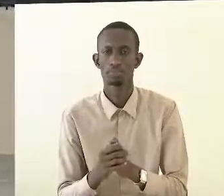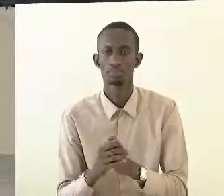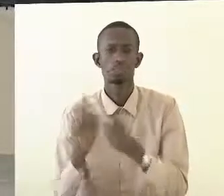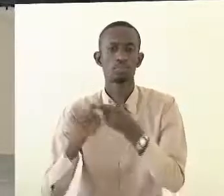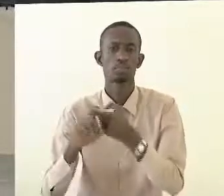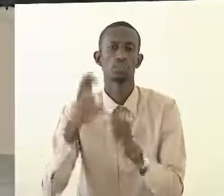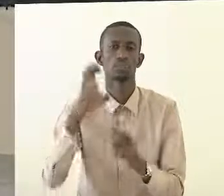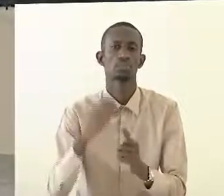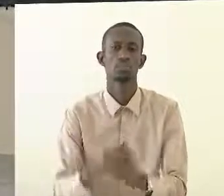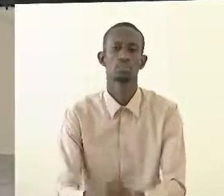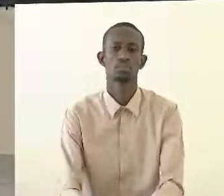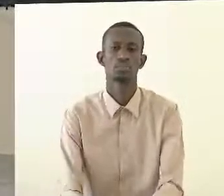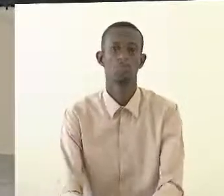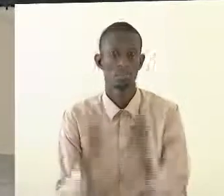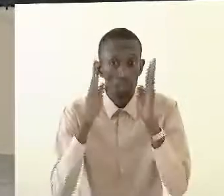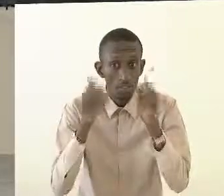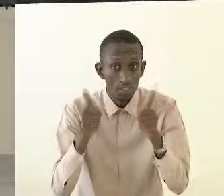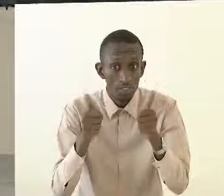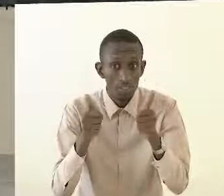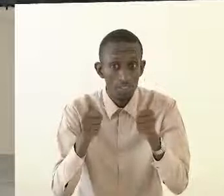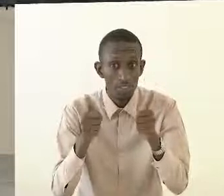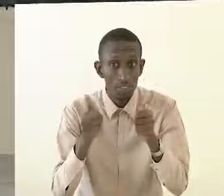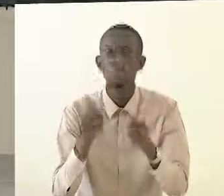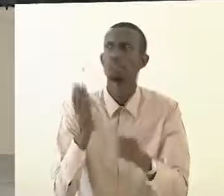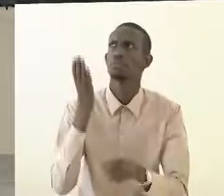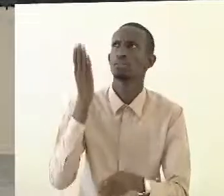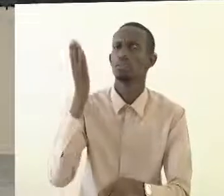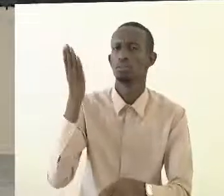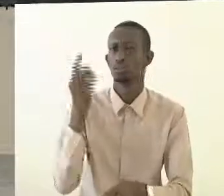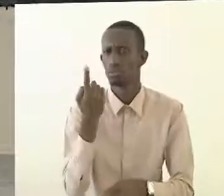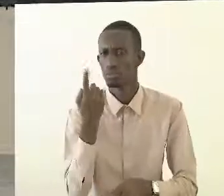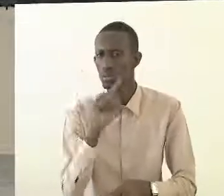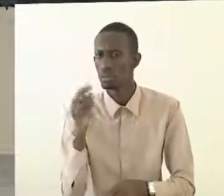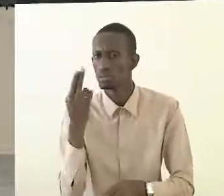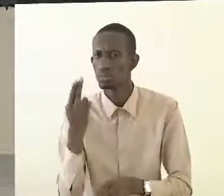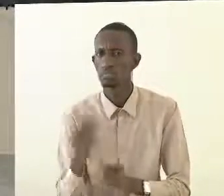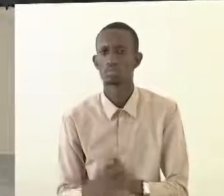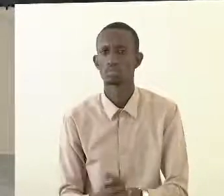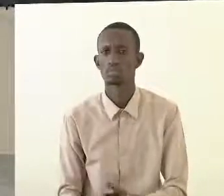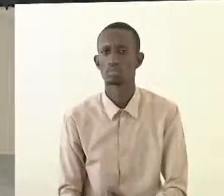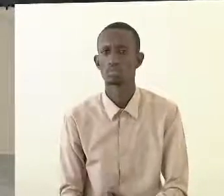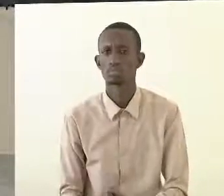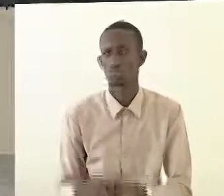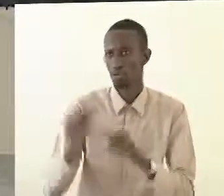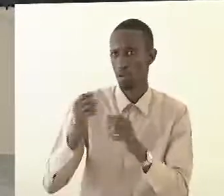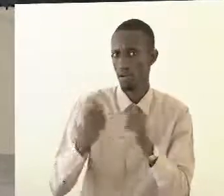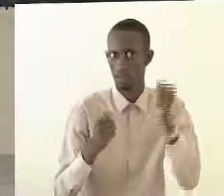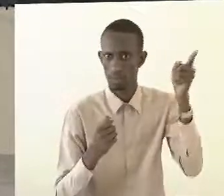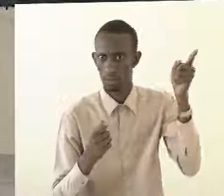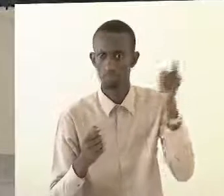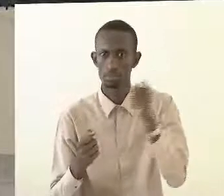plus c. Are we together? So this is a half. I can take